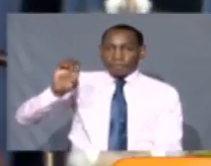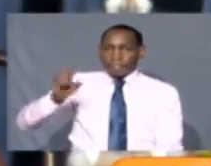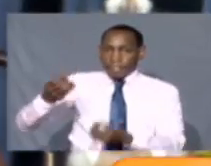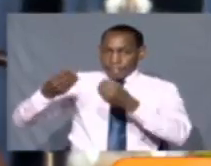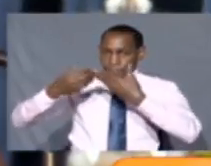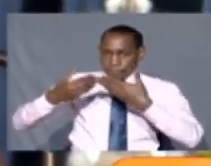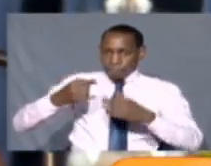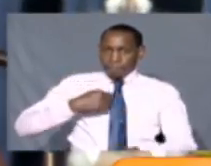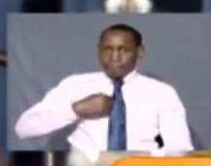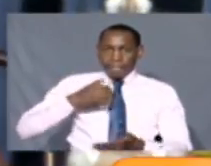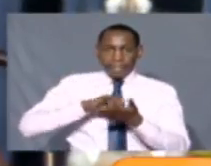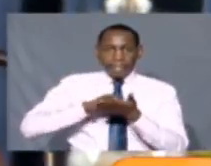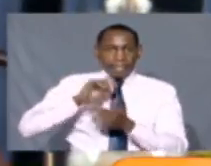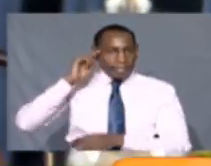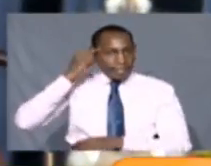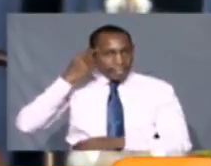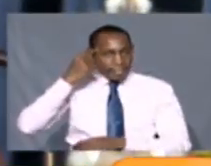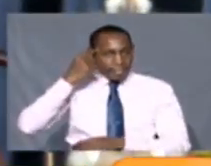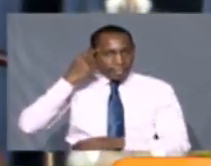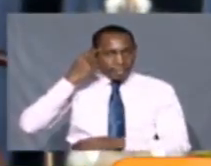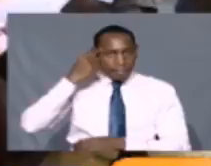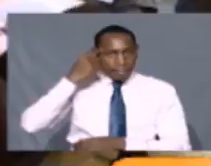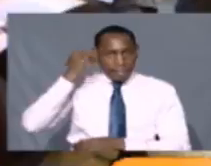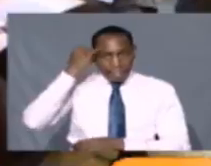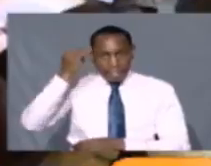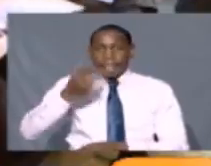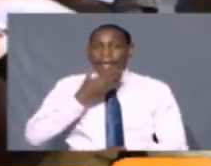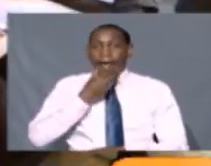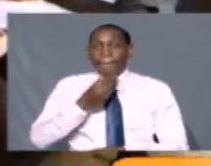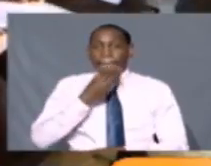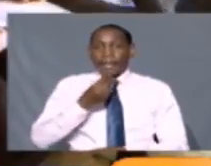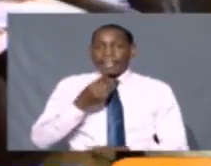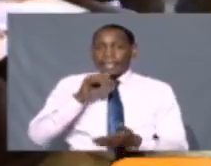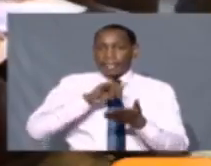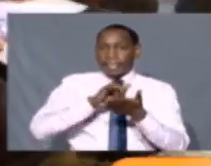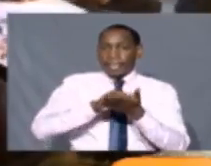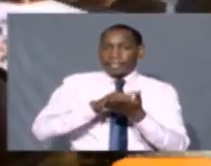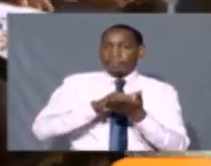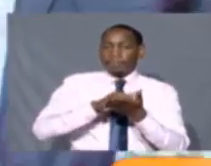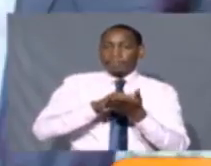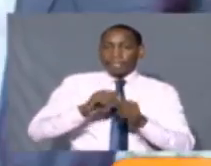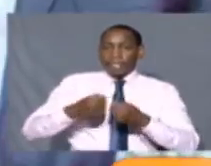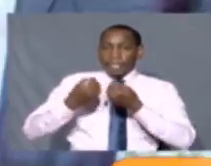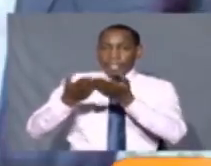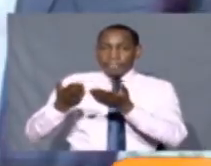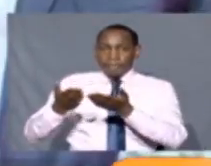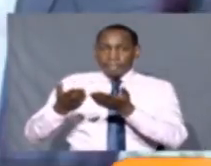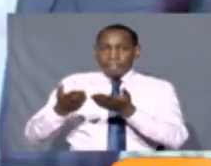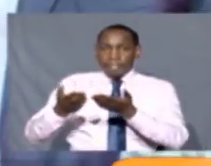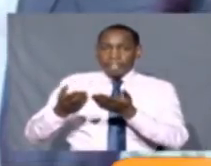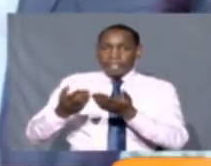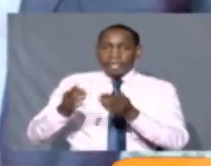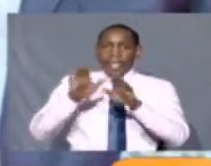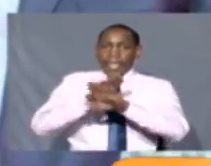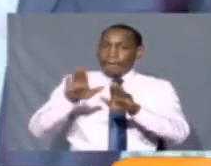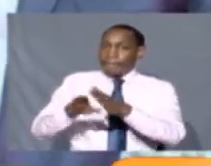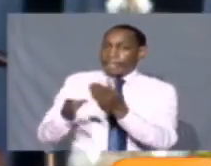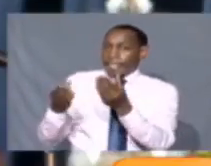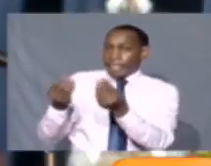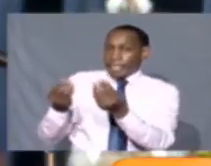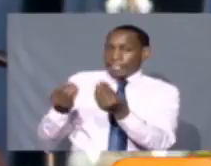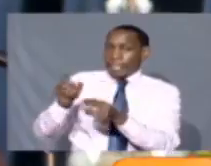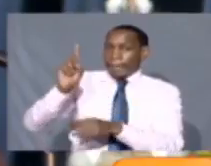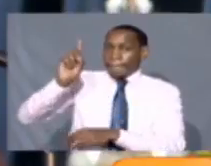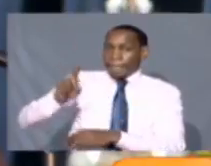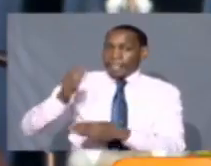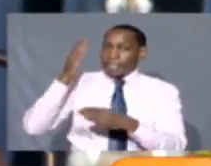think this thing of you men imagining that you are just giving us on a silver platter must